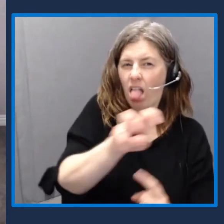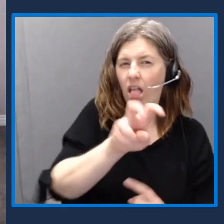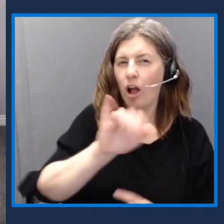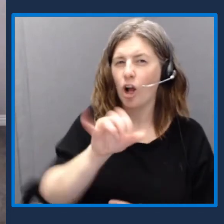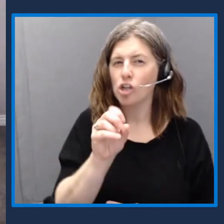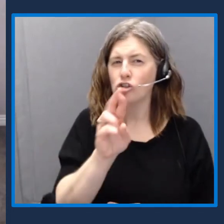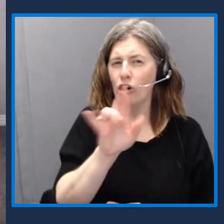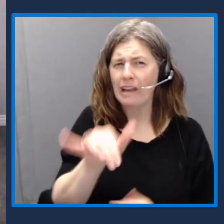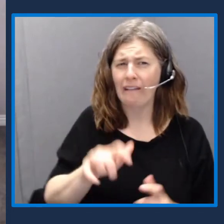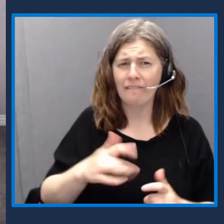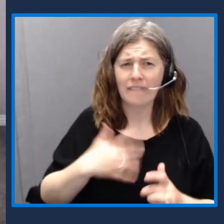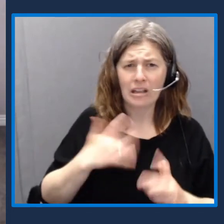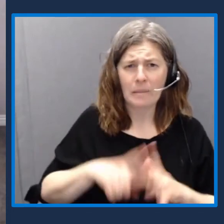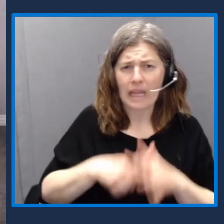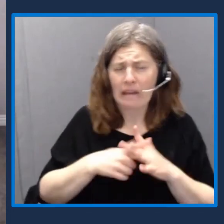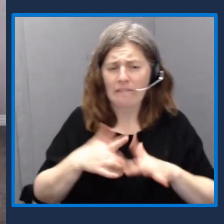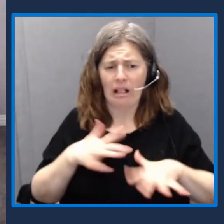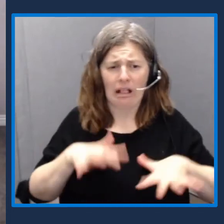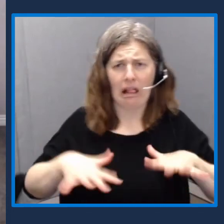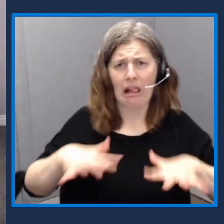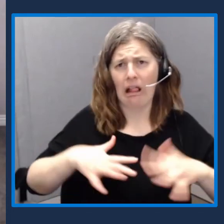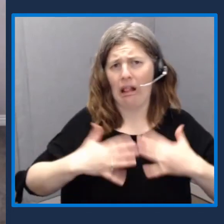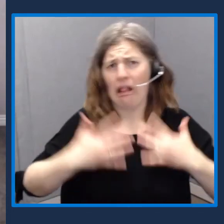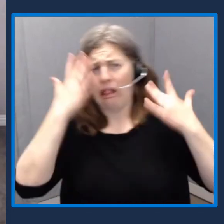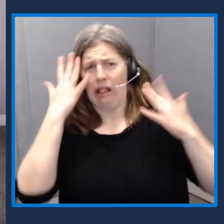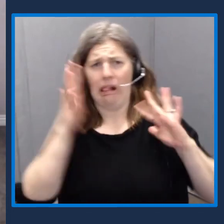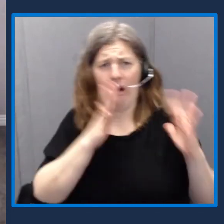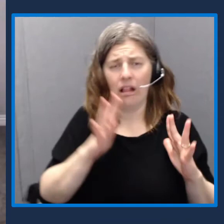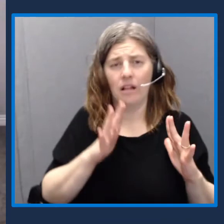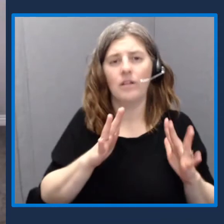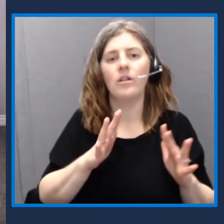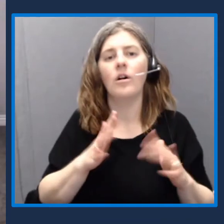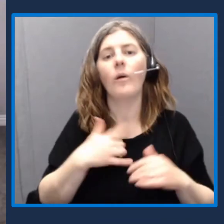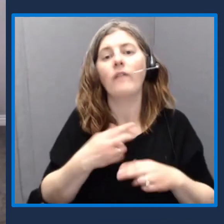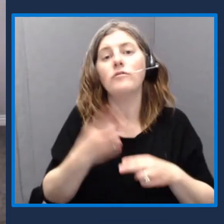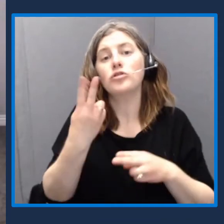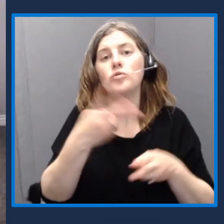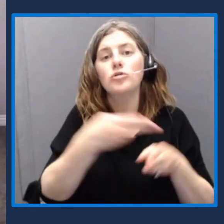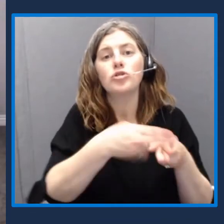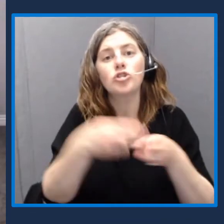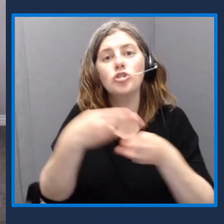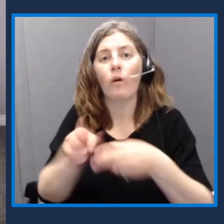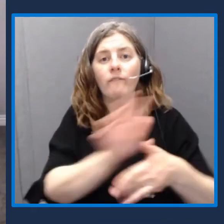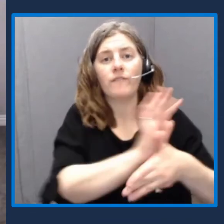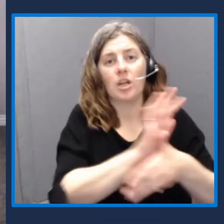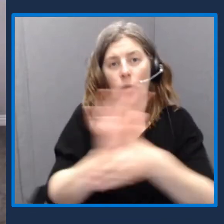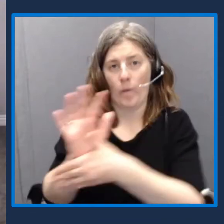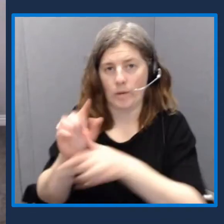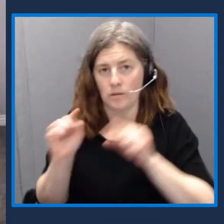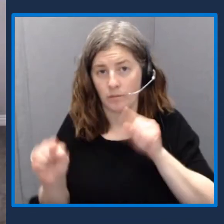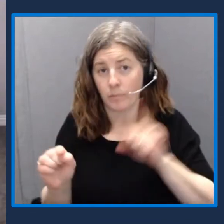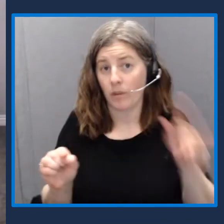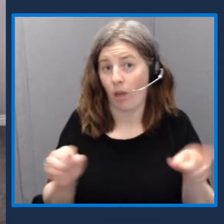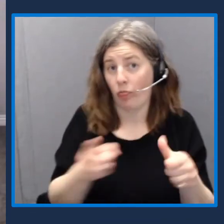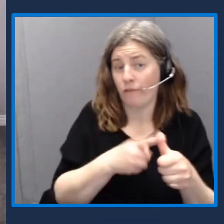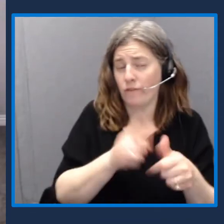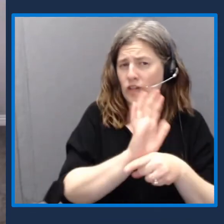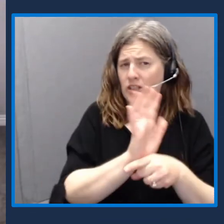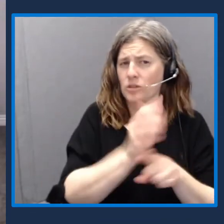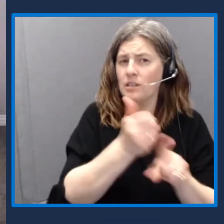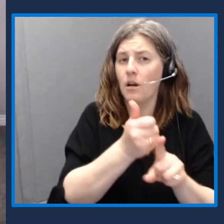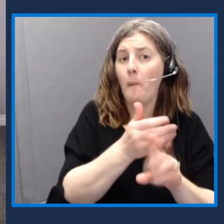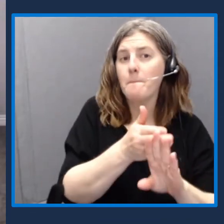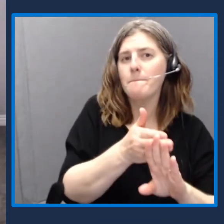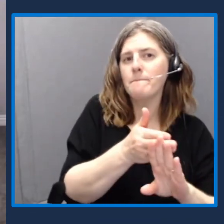bit discouraging and alarming. So we have two short videos here to share. The first video is basically a before and